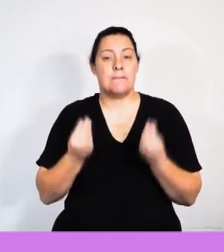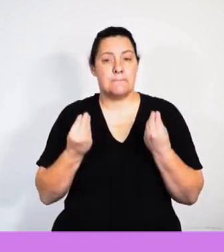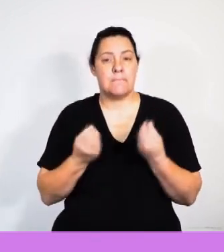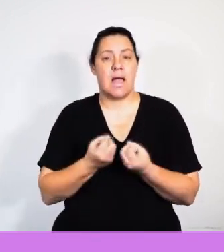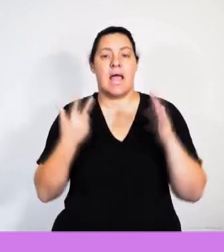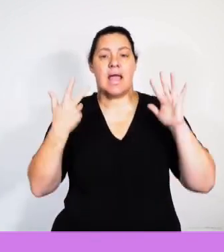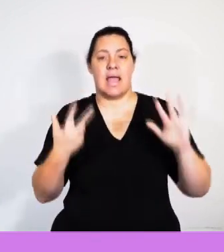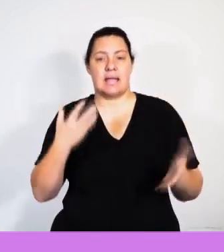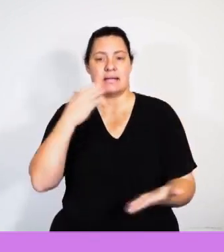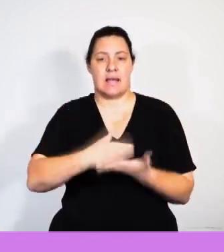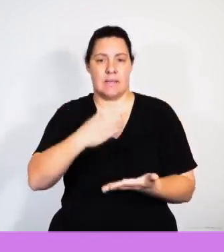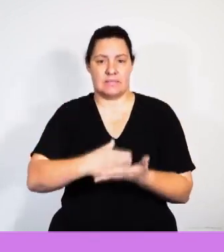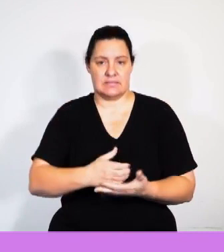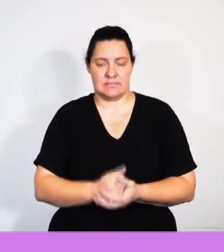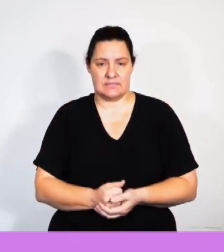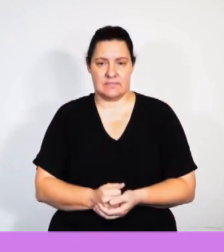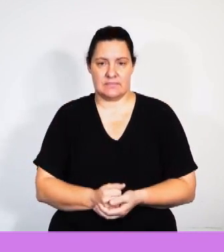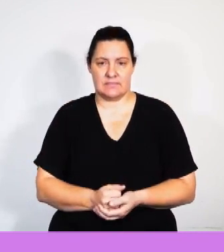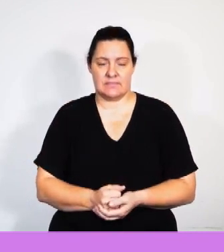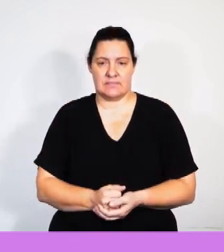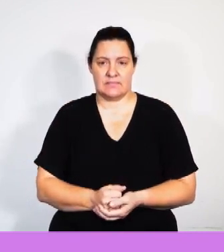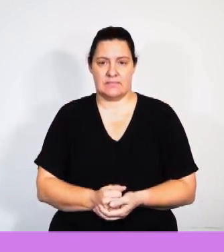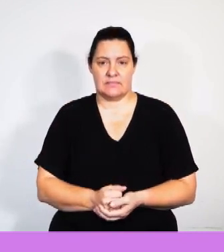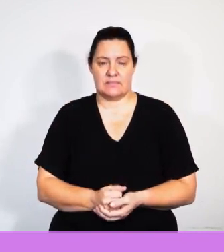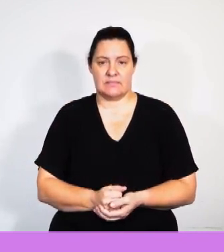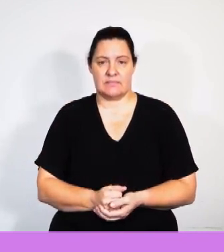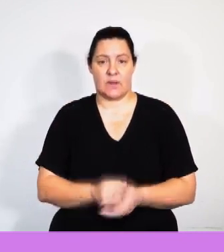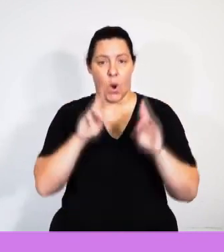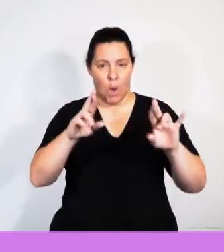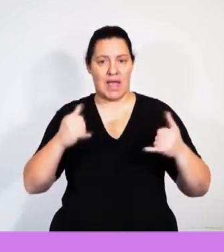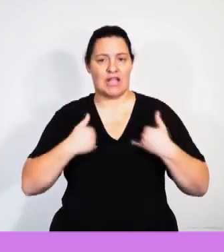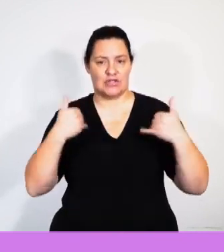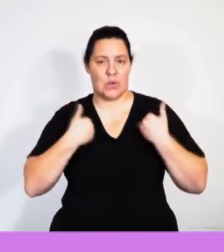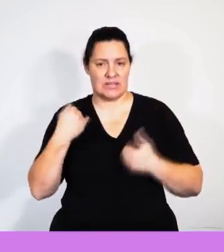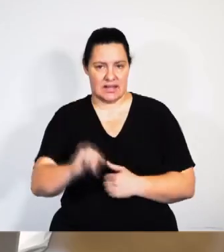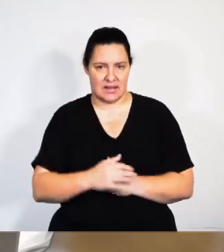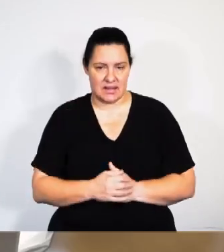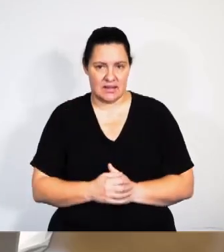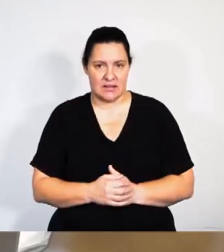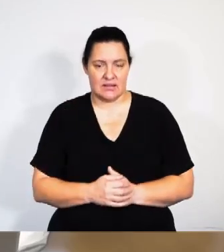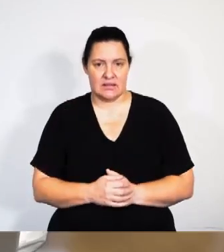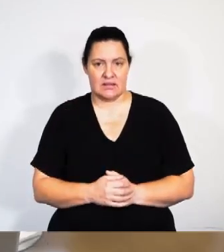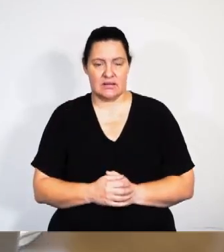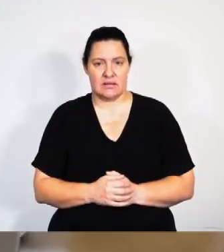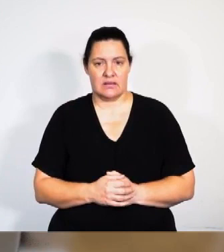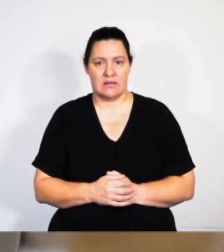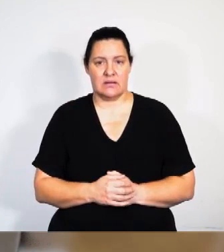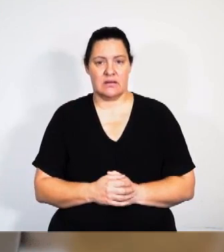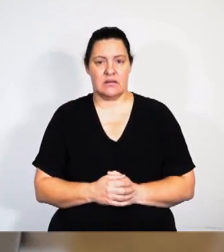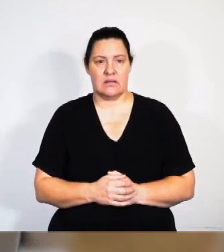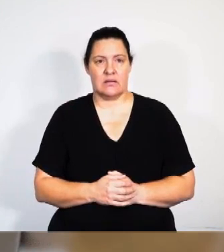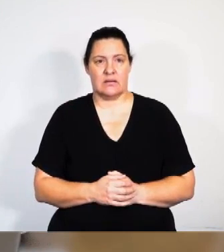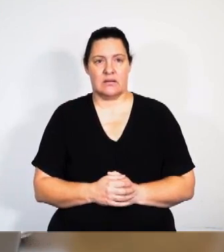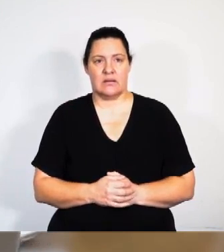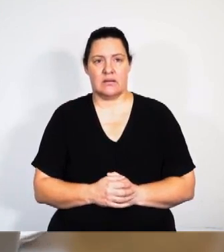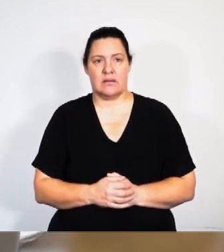us 8 cups. I hope you are still enjoying the lesson. And the